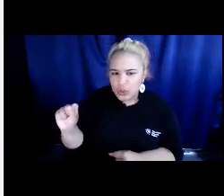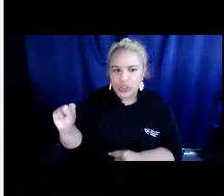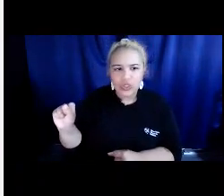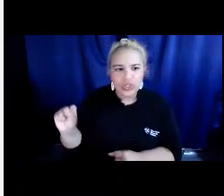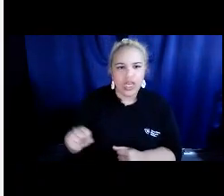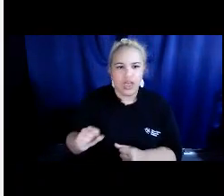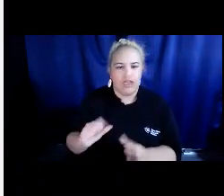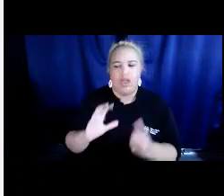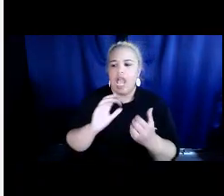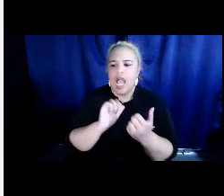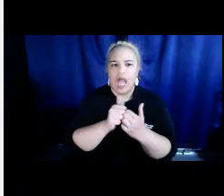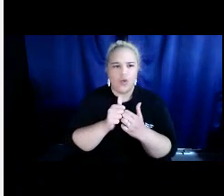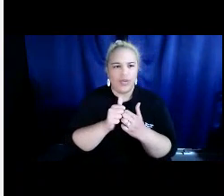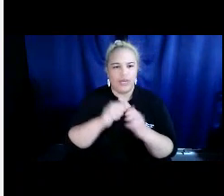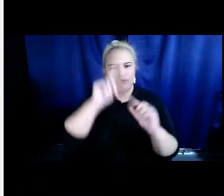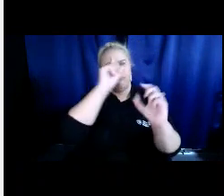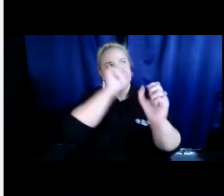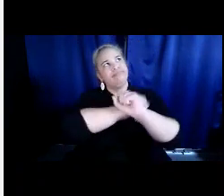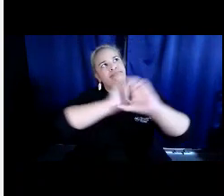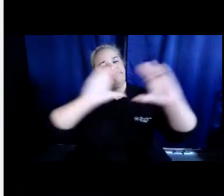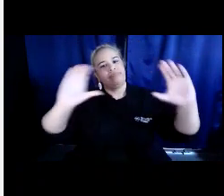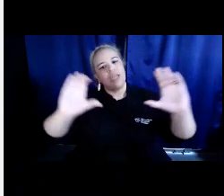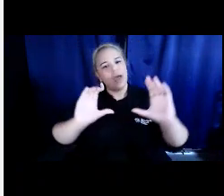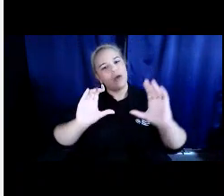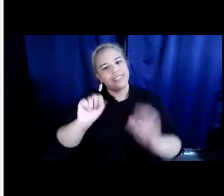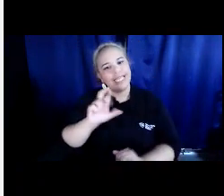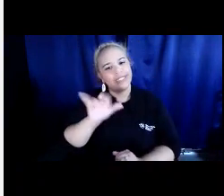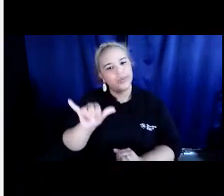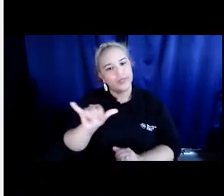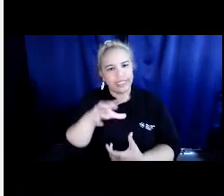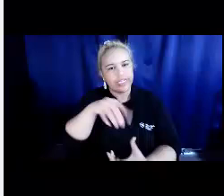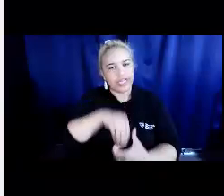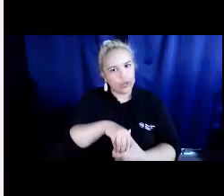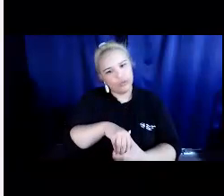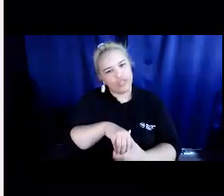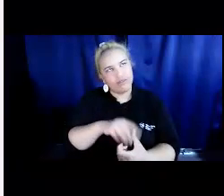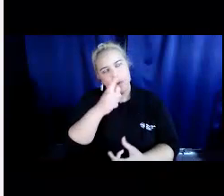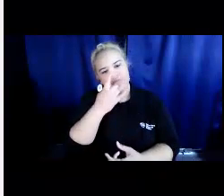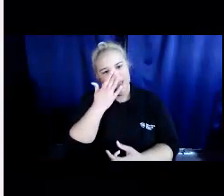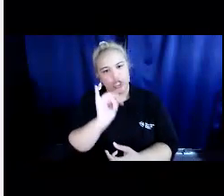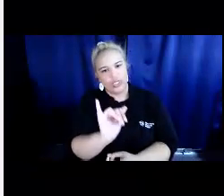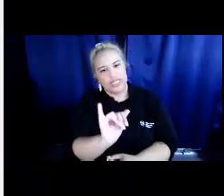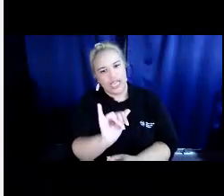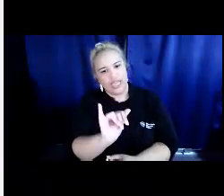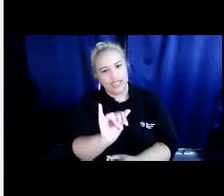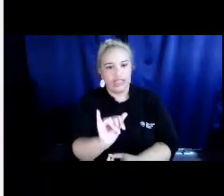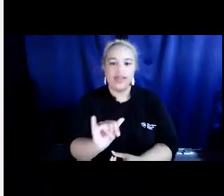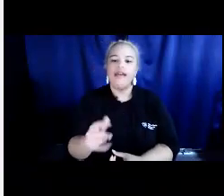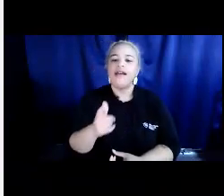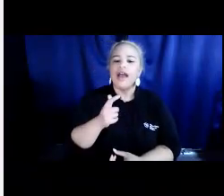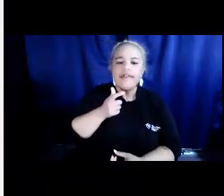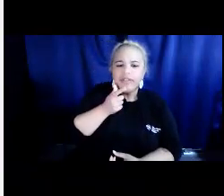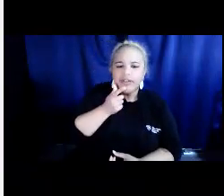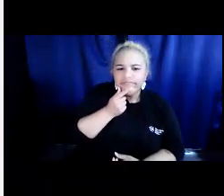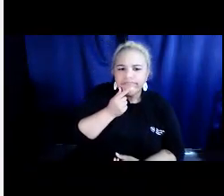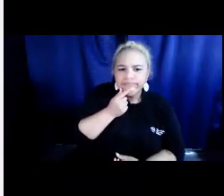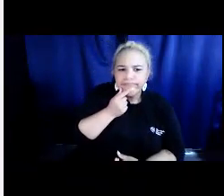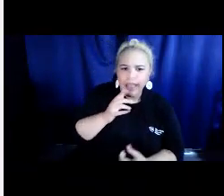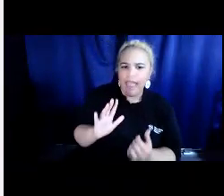Finally, we'll identify proactive ways to create sensory inclusion in your work and community environments using universal